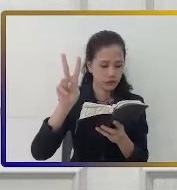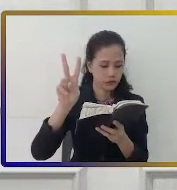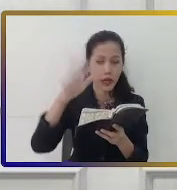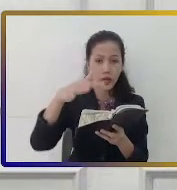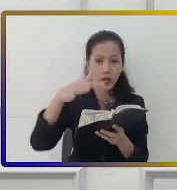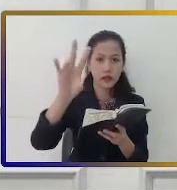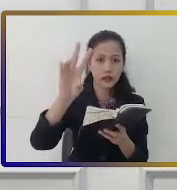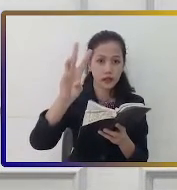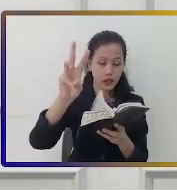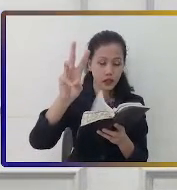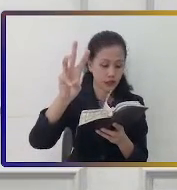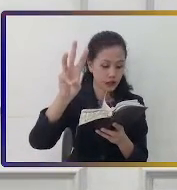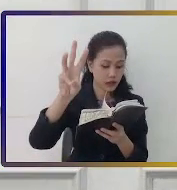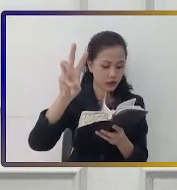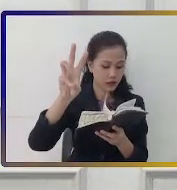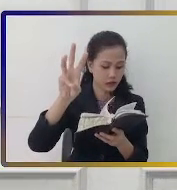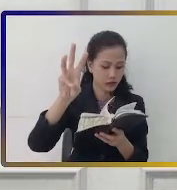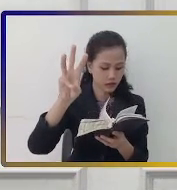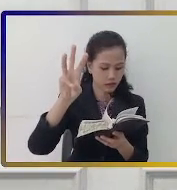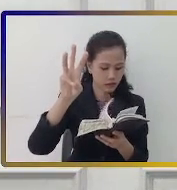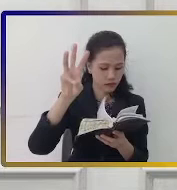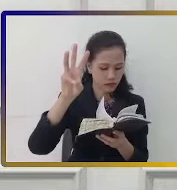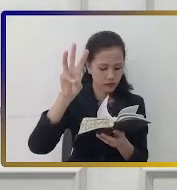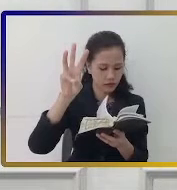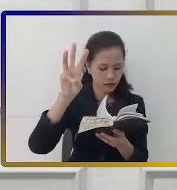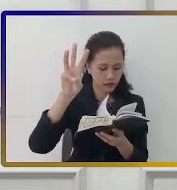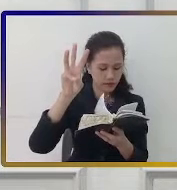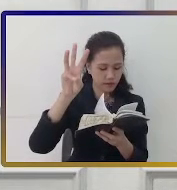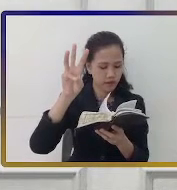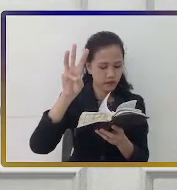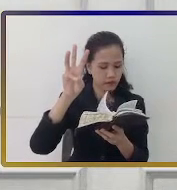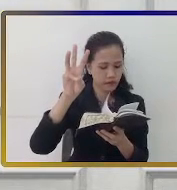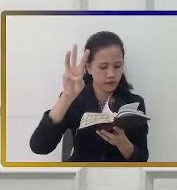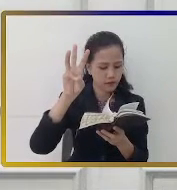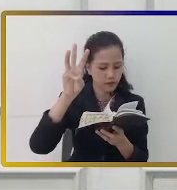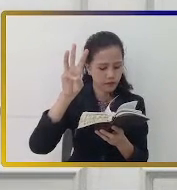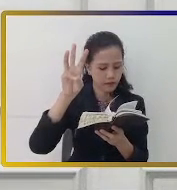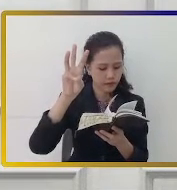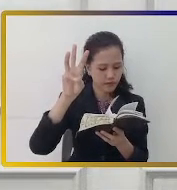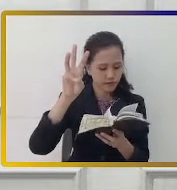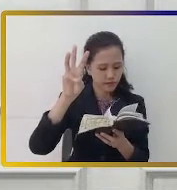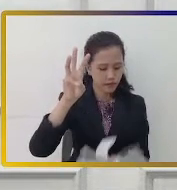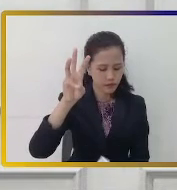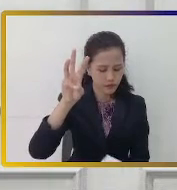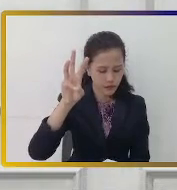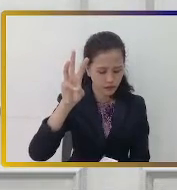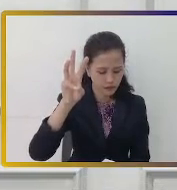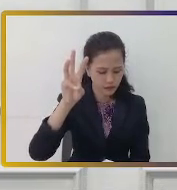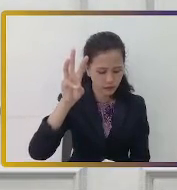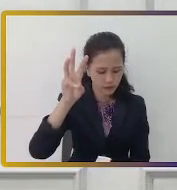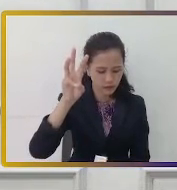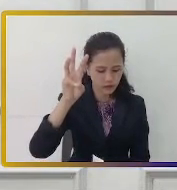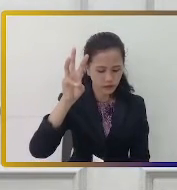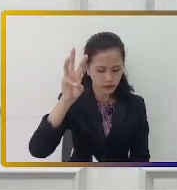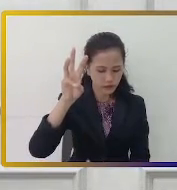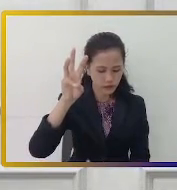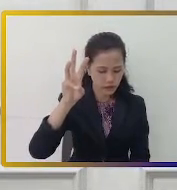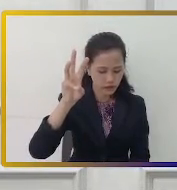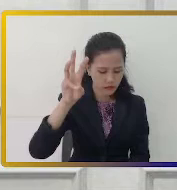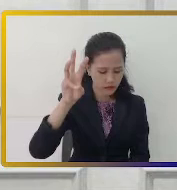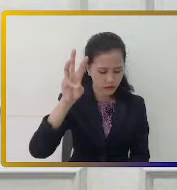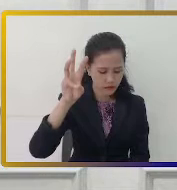sabi ng Biblia, and these words which I commanded thee this day, ang sabi ng Biblia, shall be in thine